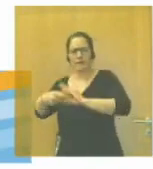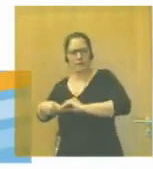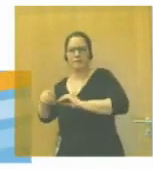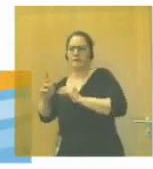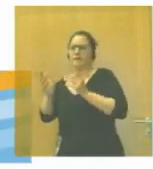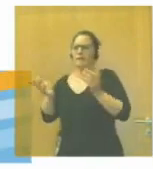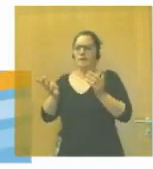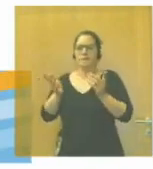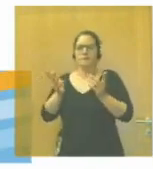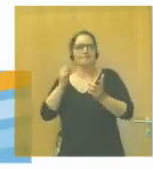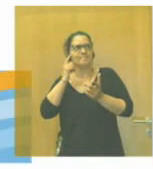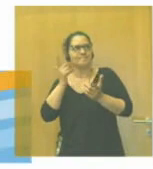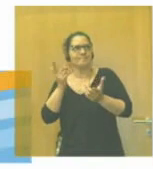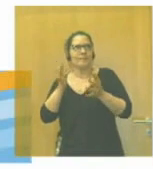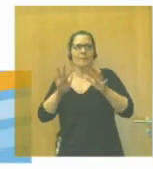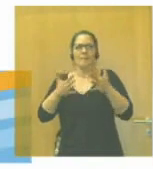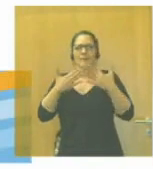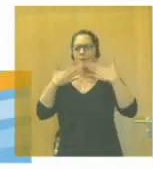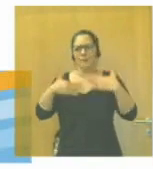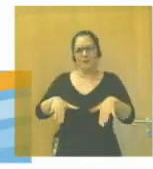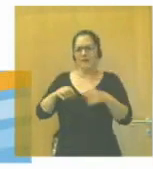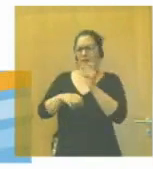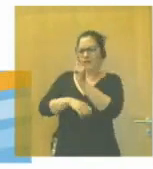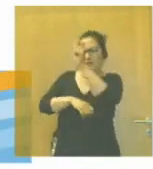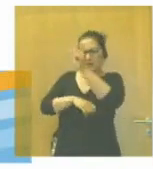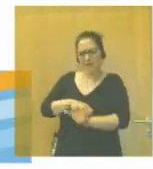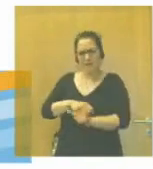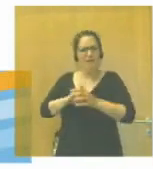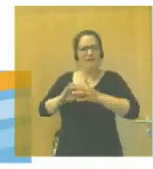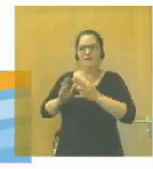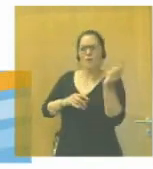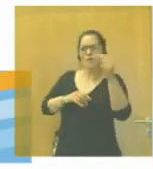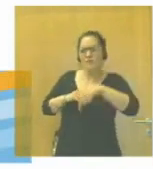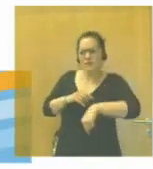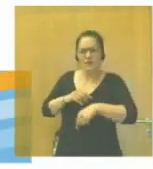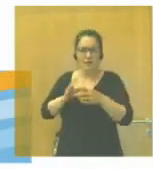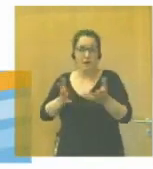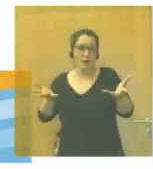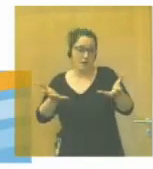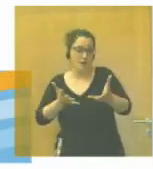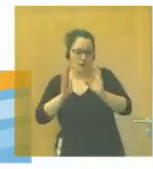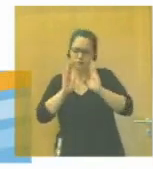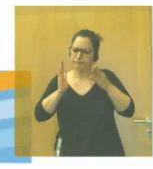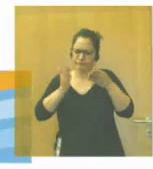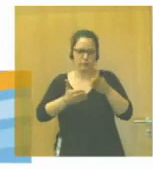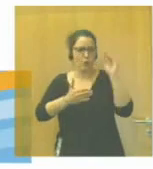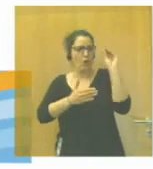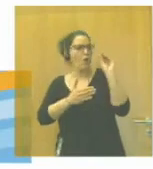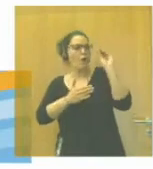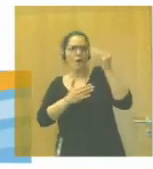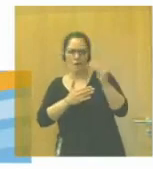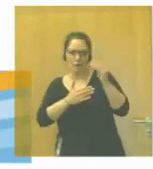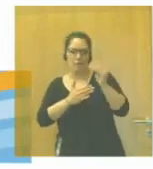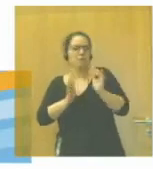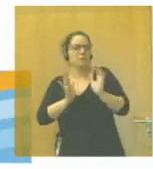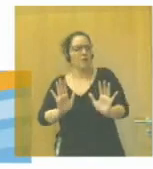trying to serve and what is unique. Kids most definitely have their own language and their own culture. I think as we were talking about today, it's hard to keep up.